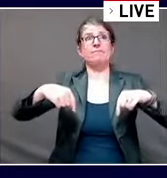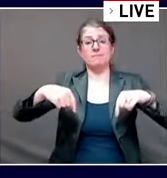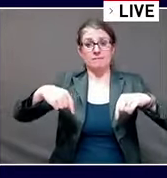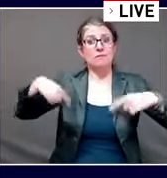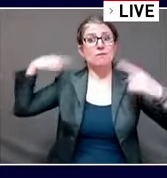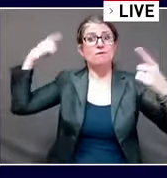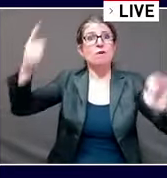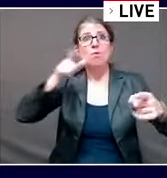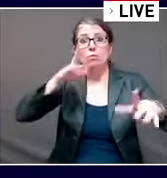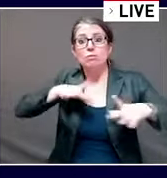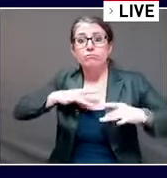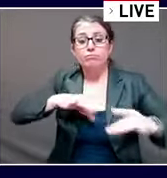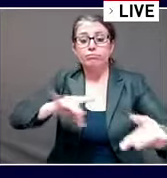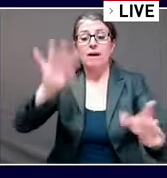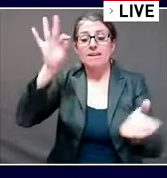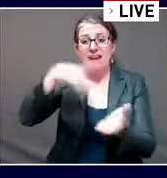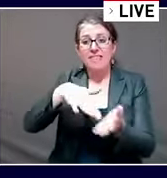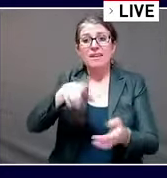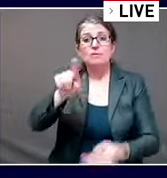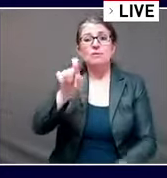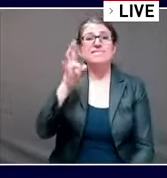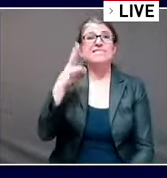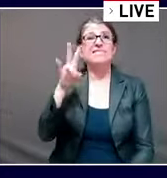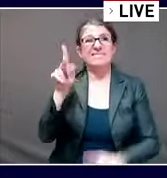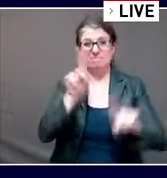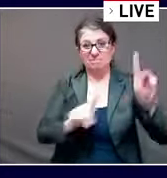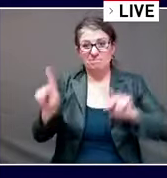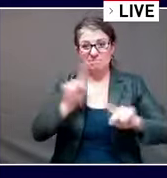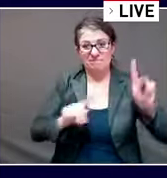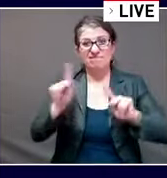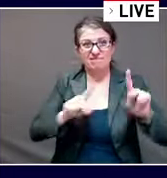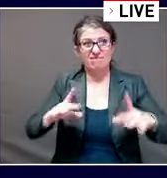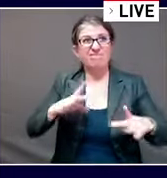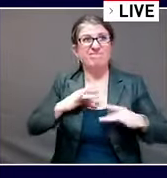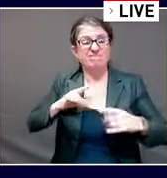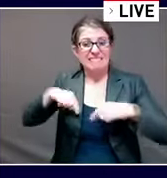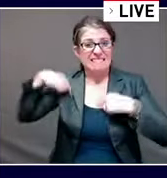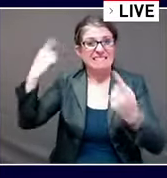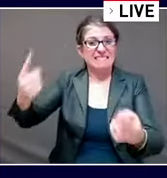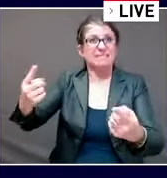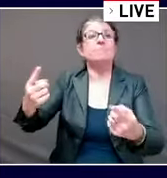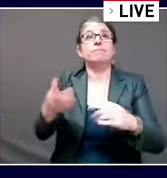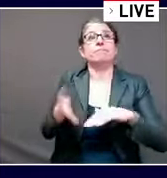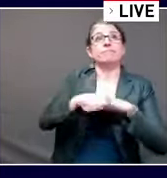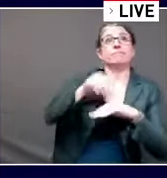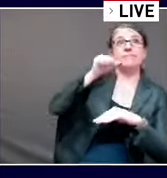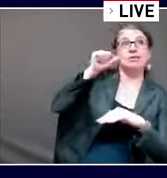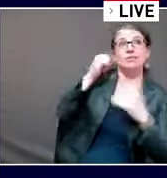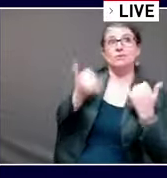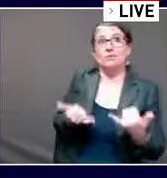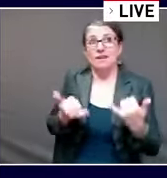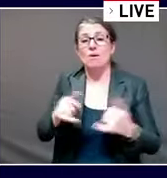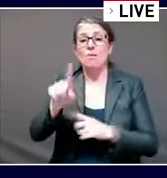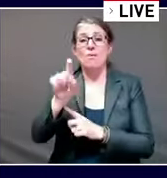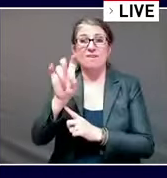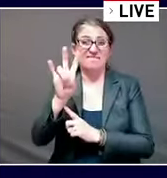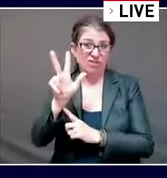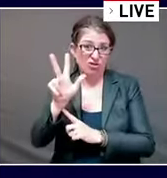9,117 individuals have COVID-19, an increase of 173 just since